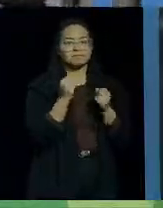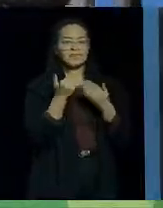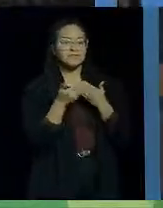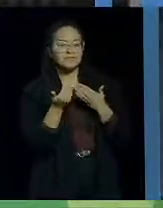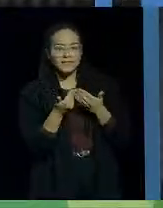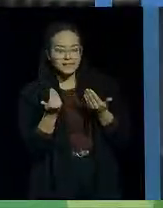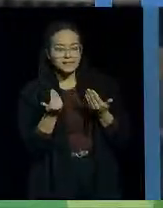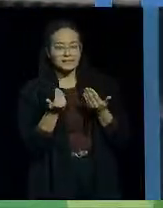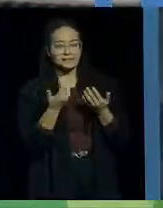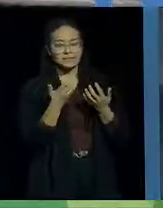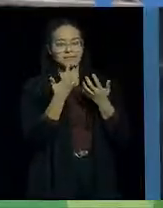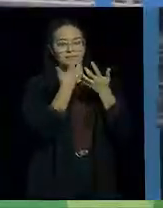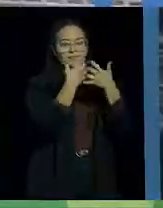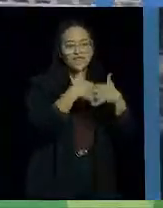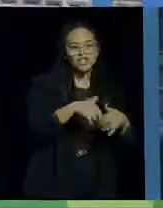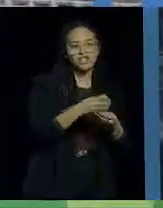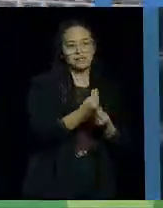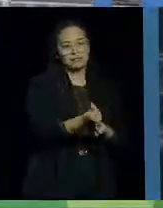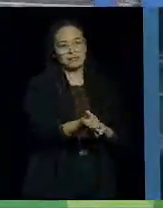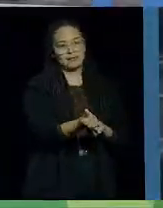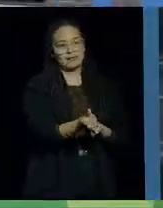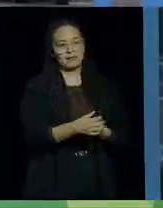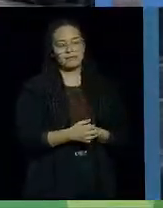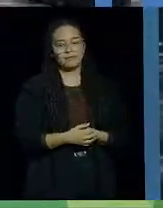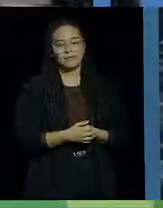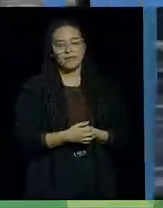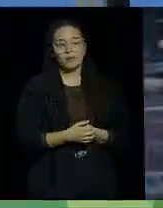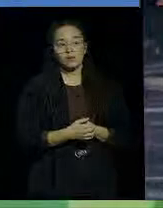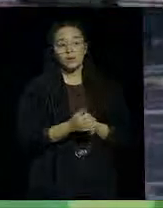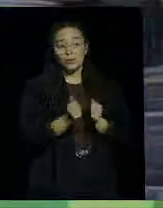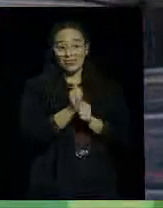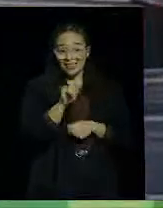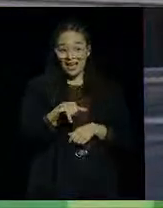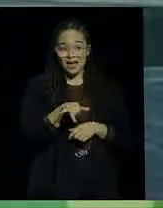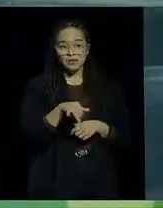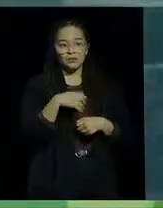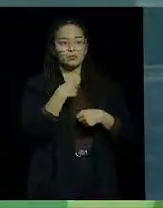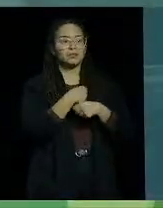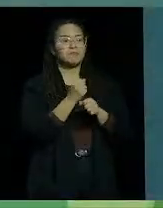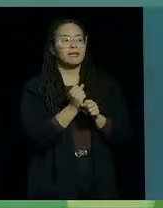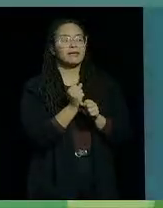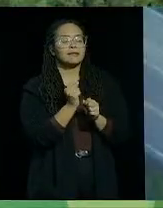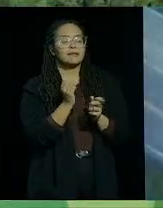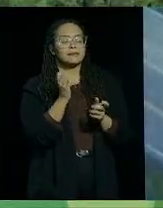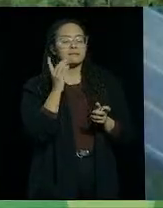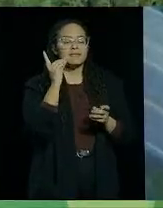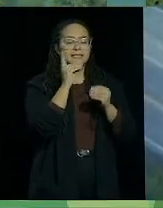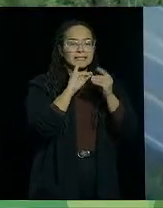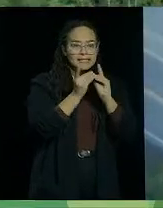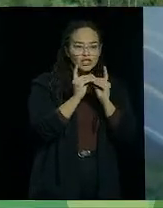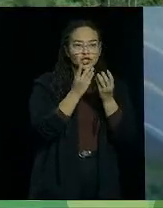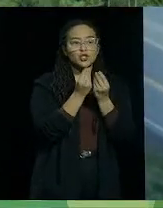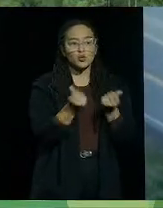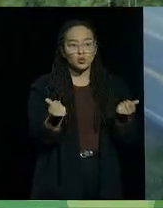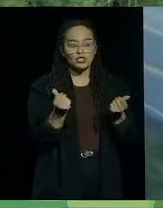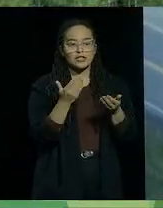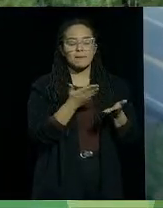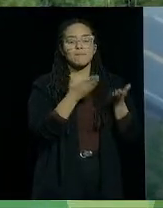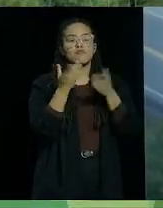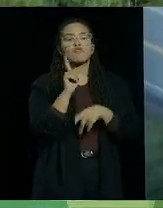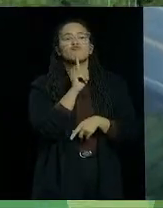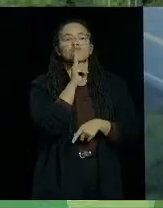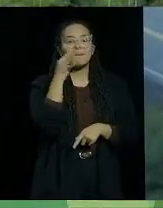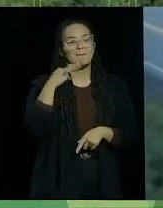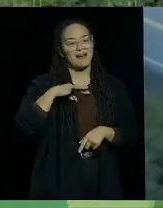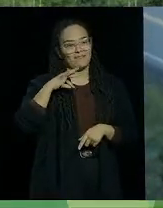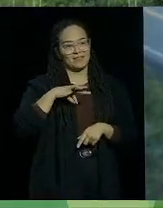safety, convenience, and efficiency. On that basis, we create digital solutions that bring